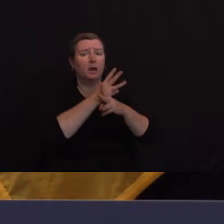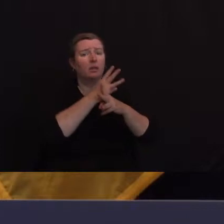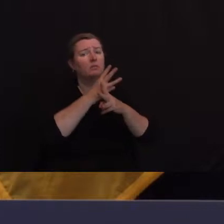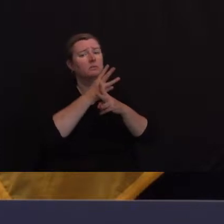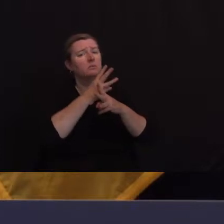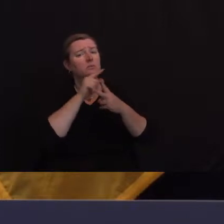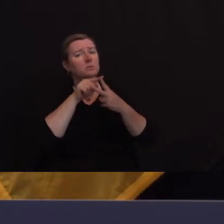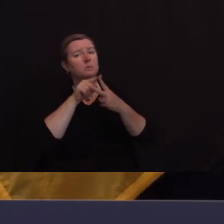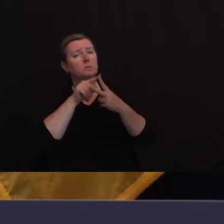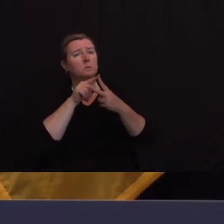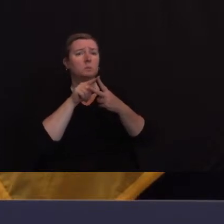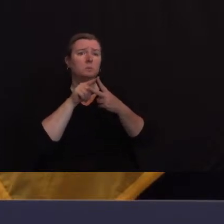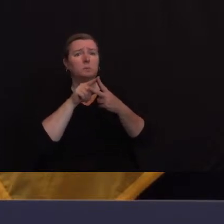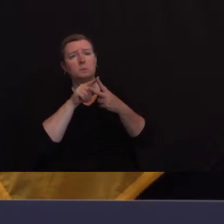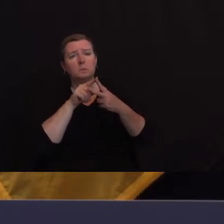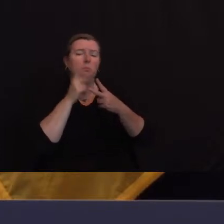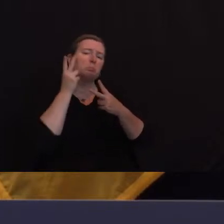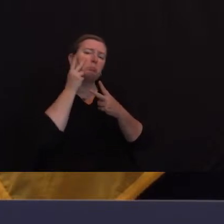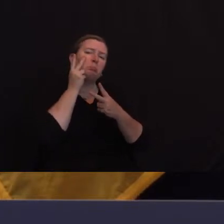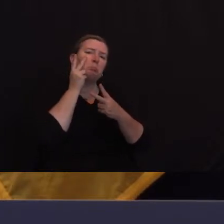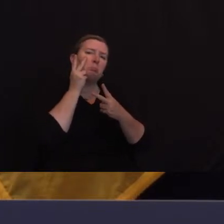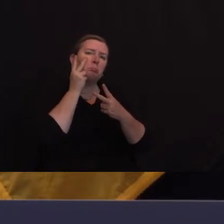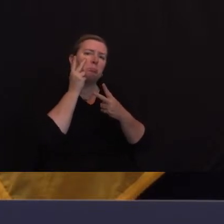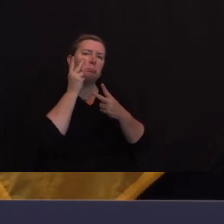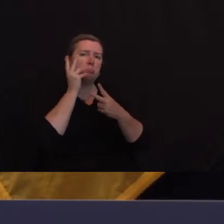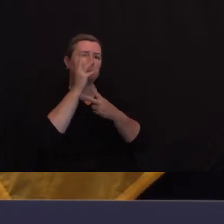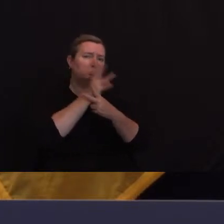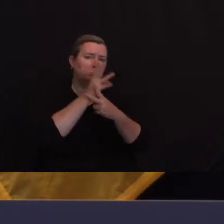the assessment on where that comes out will be.